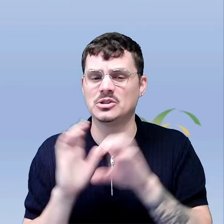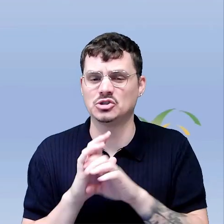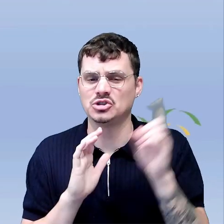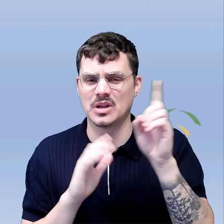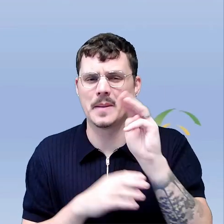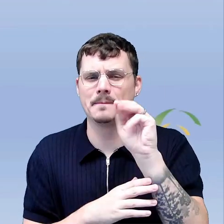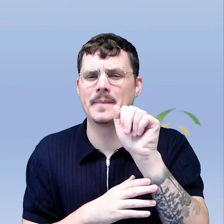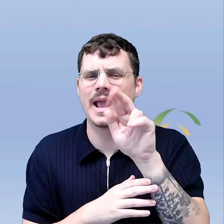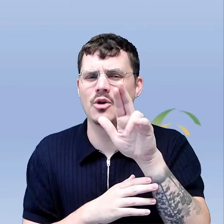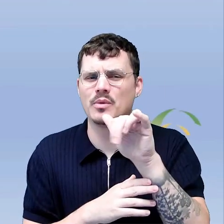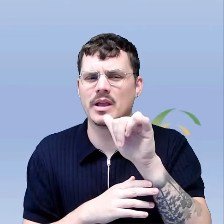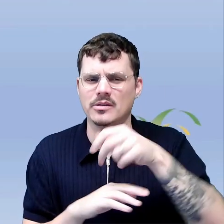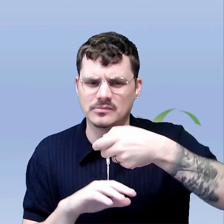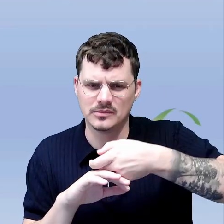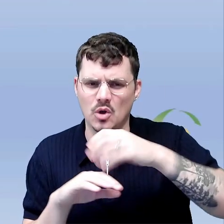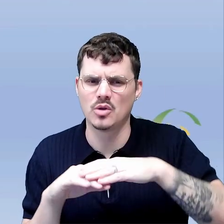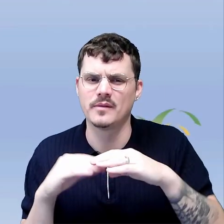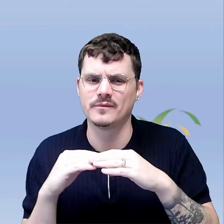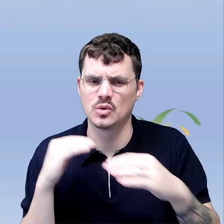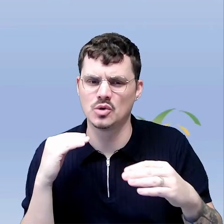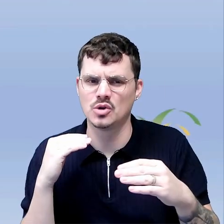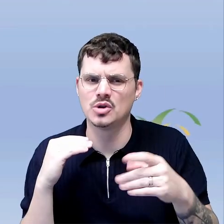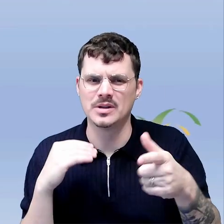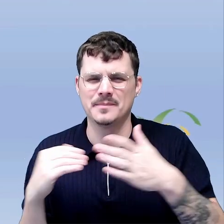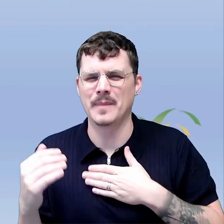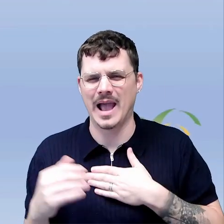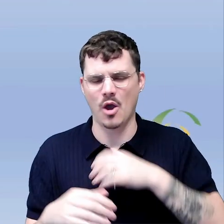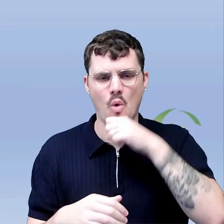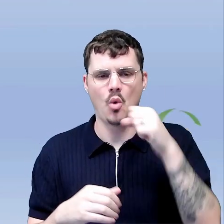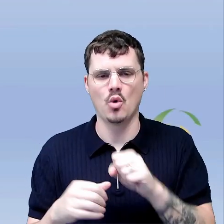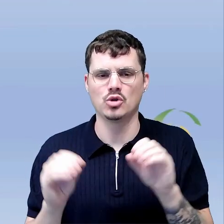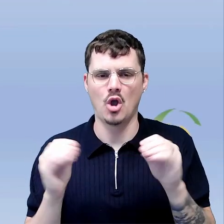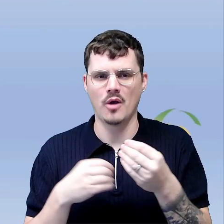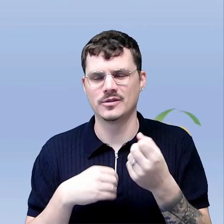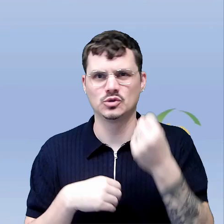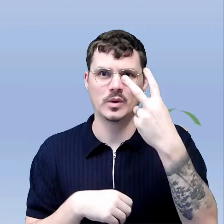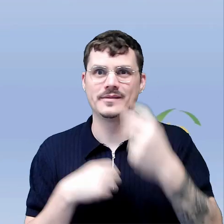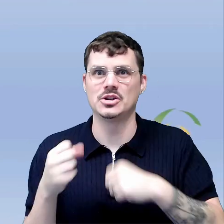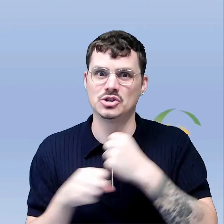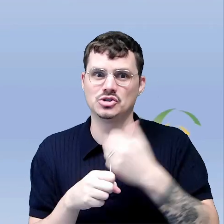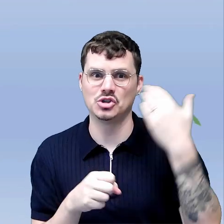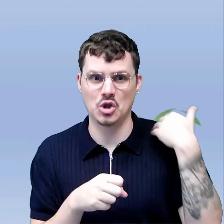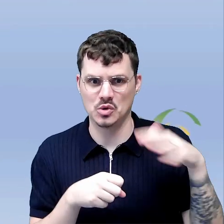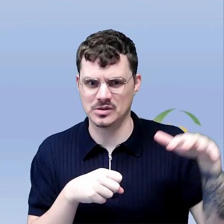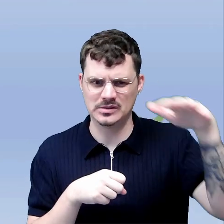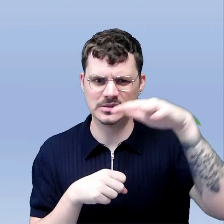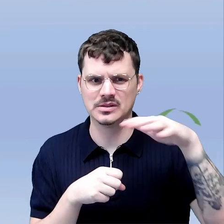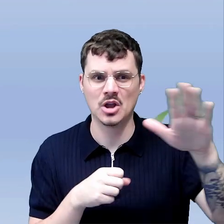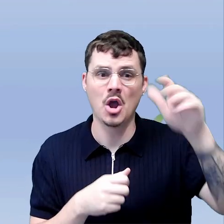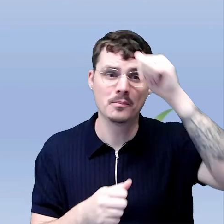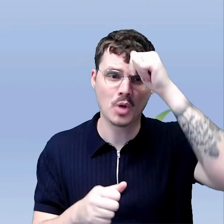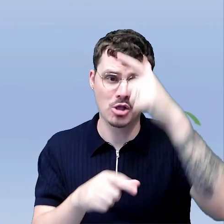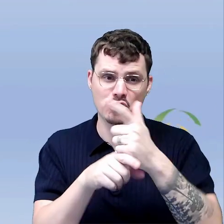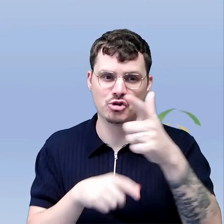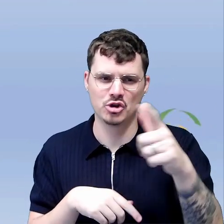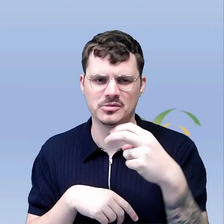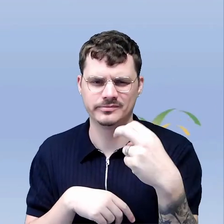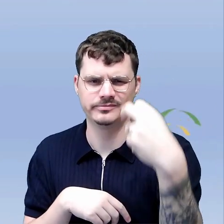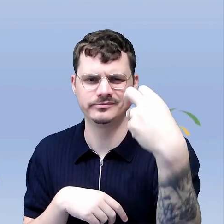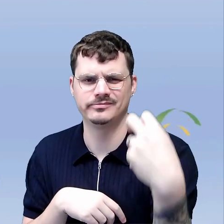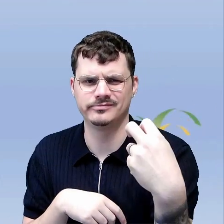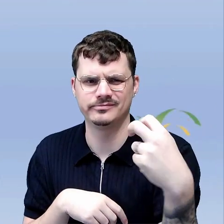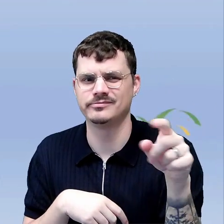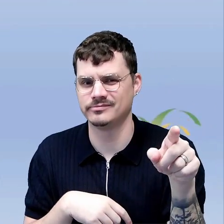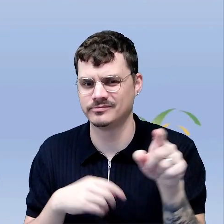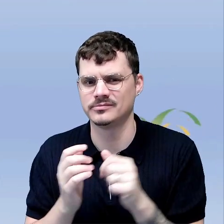Mary crouching on the floor, which she would do. This is my old office, 12 years ago. That's her brother's knees behind her.